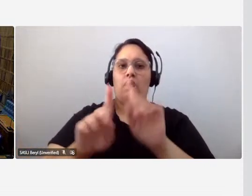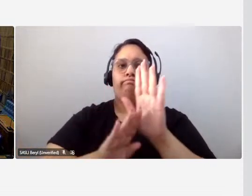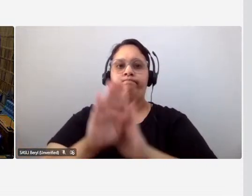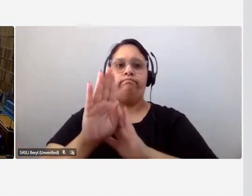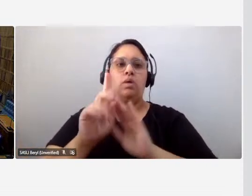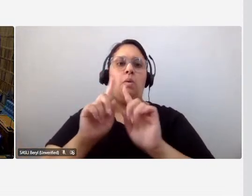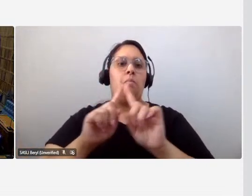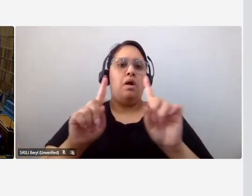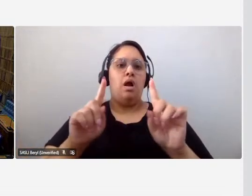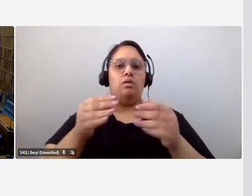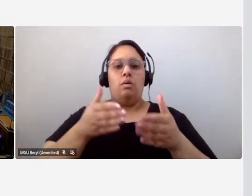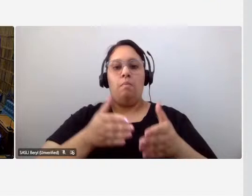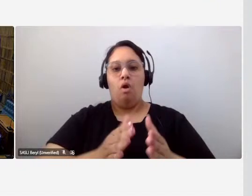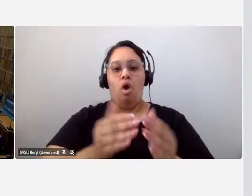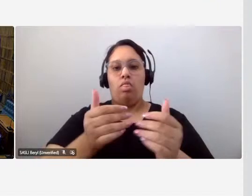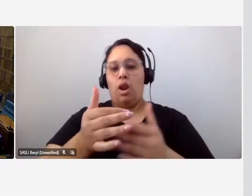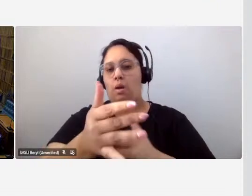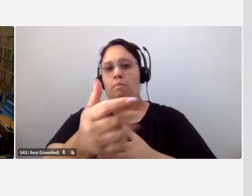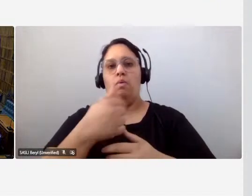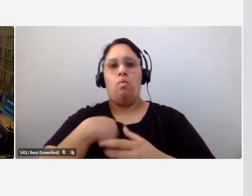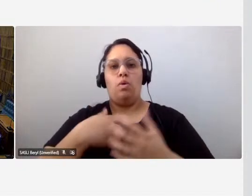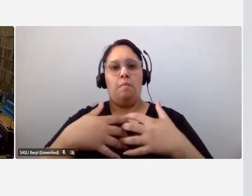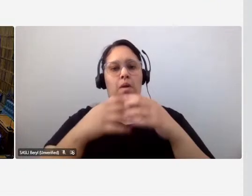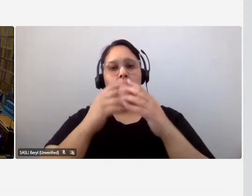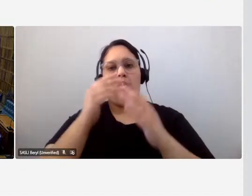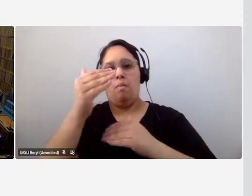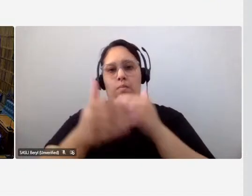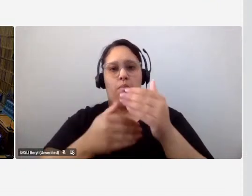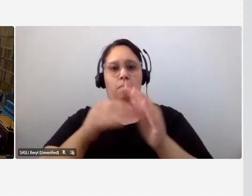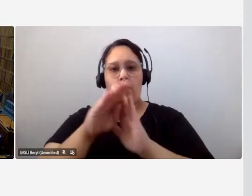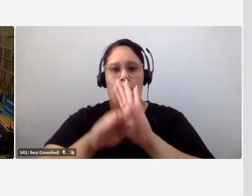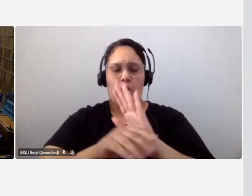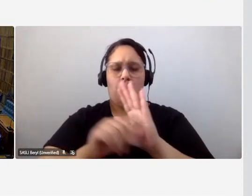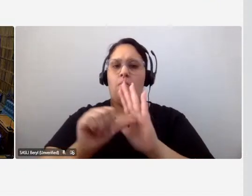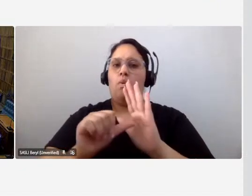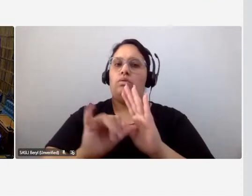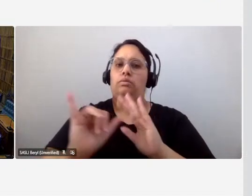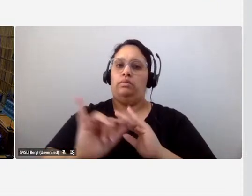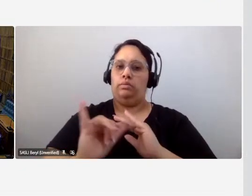The pathway that we create through our program is also important.